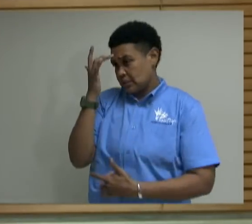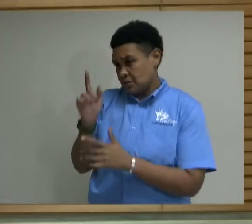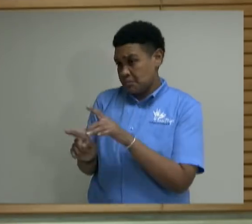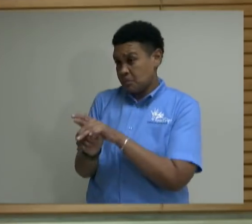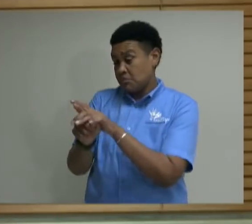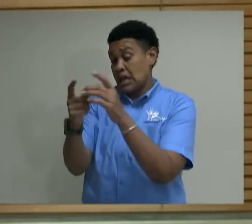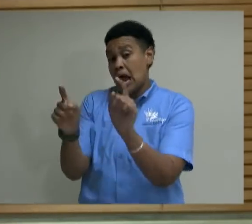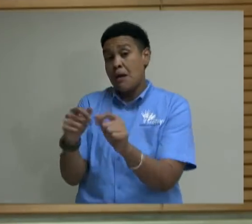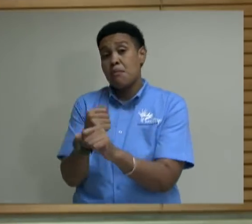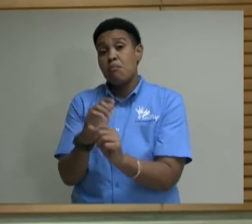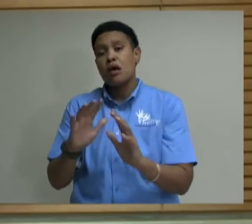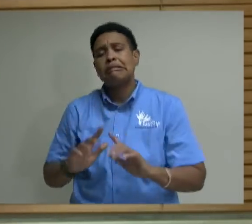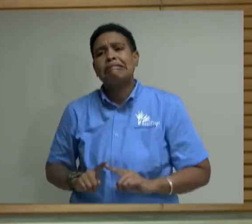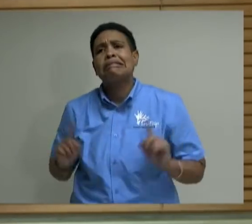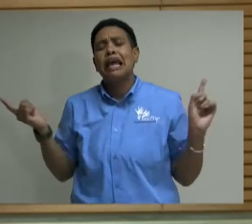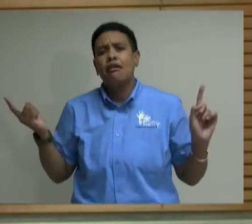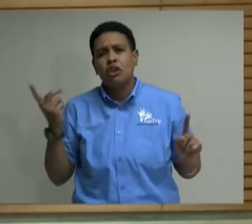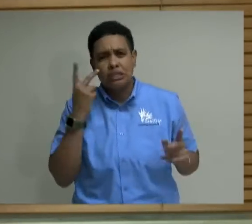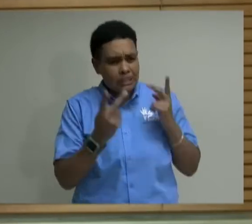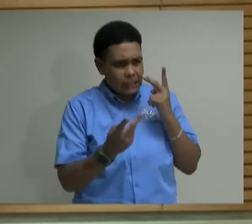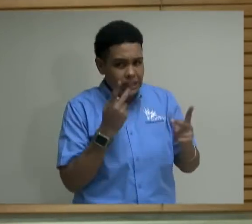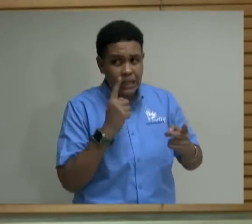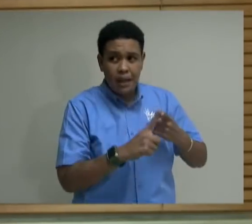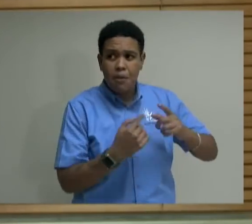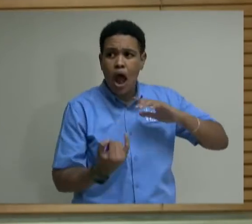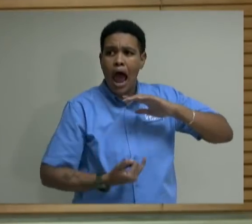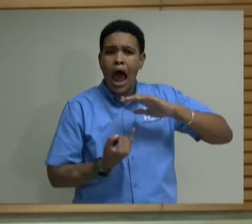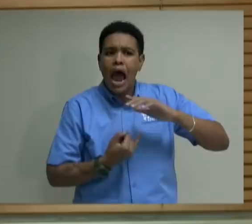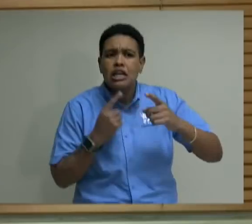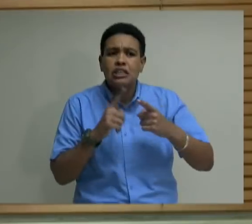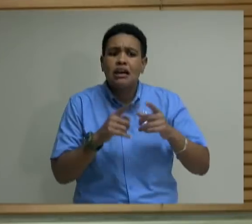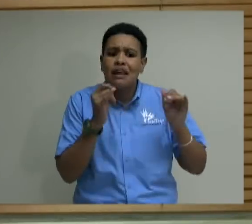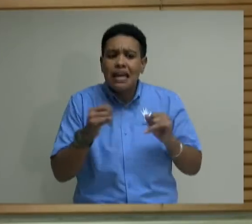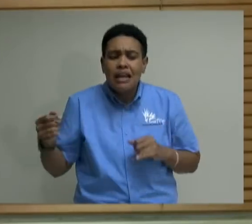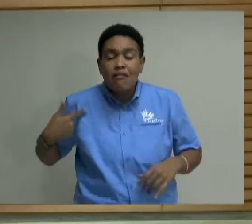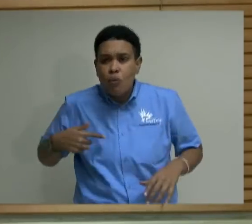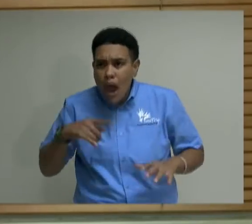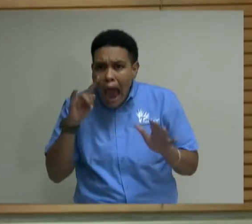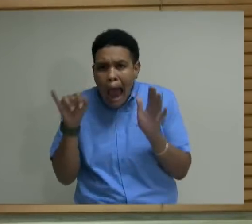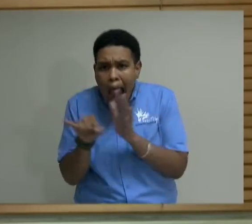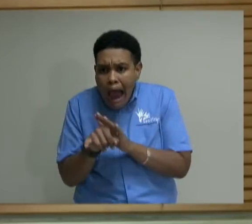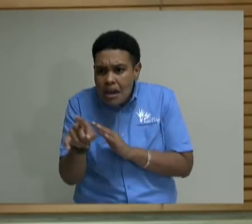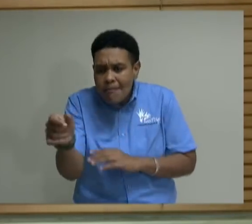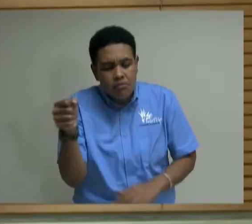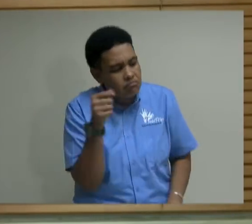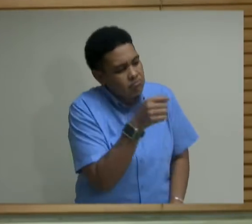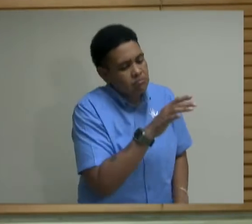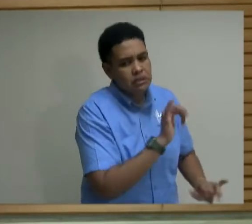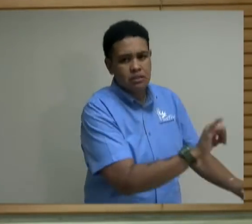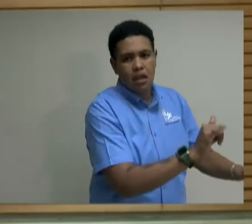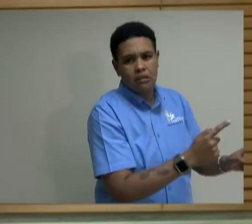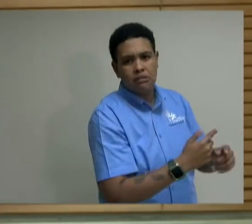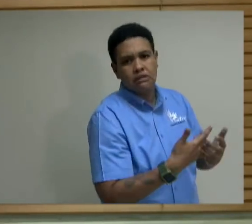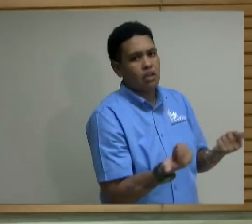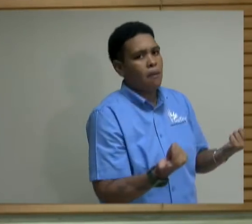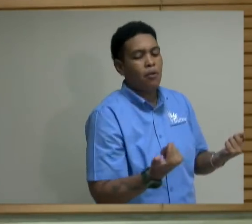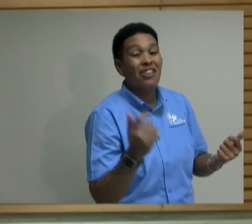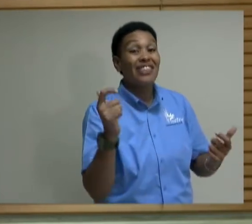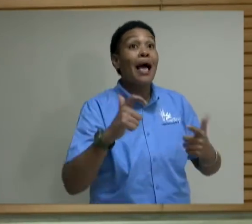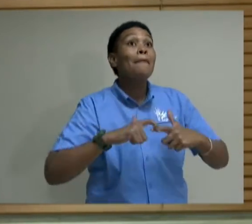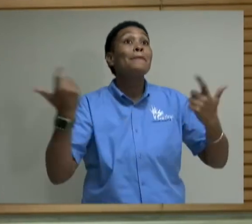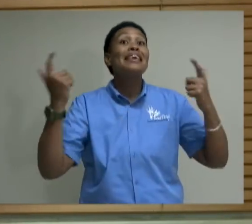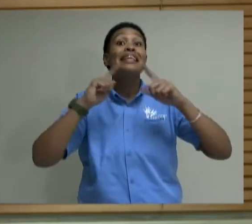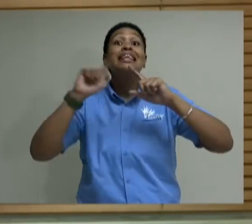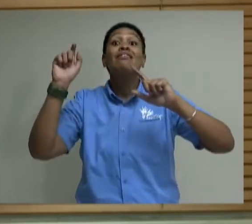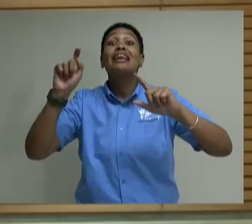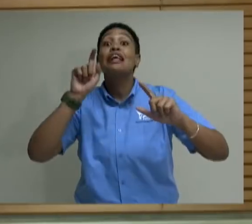that made a world of difference. And isolation of individuals, as soon as we identified them, made a big difference. And that